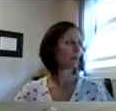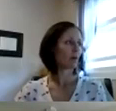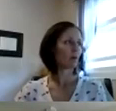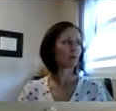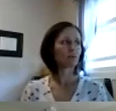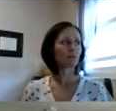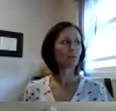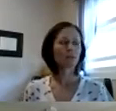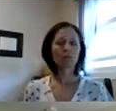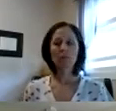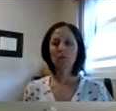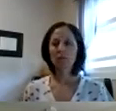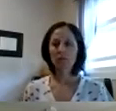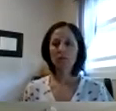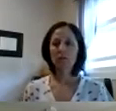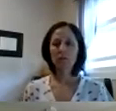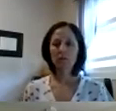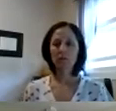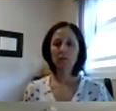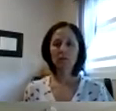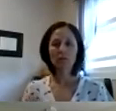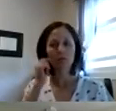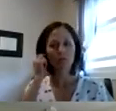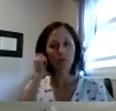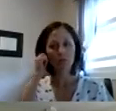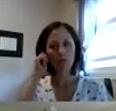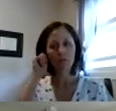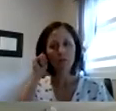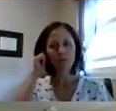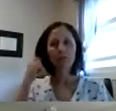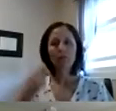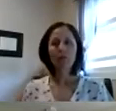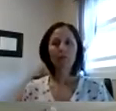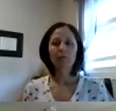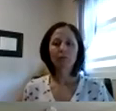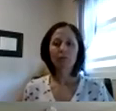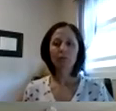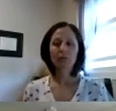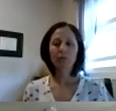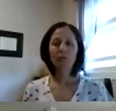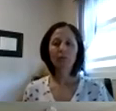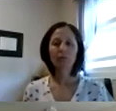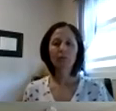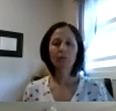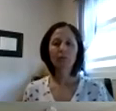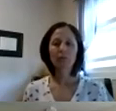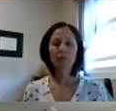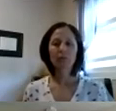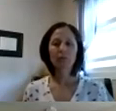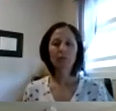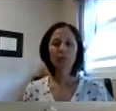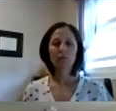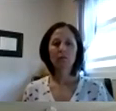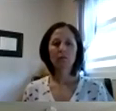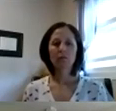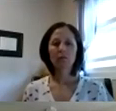and encouraged, of course, to apply for CARES funds from the South Dakota Arts Council. So delving a little bit